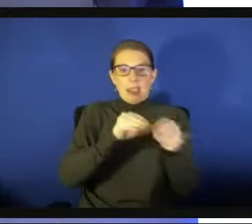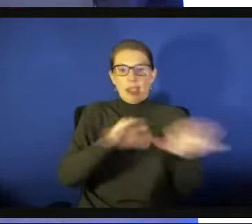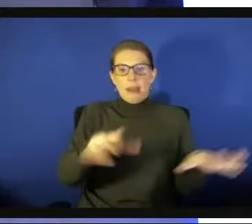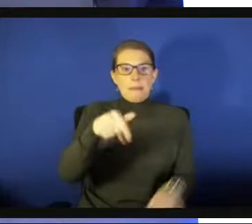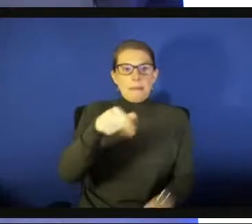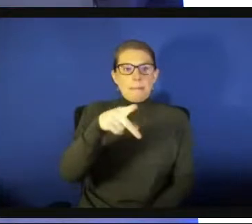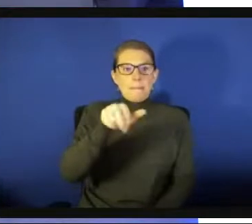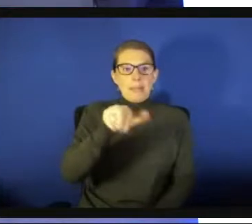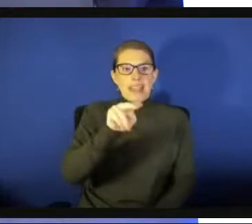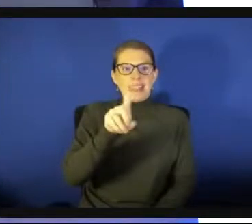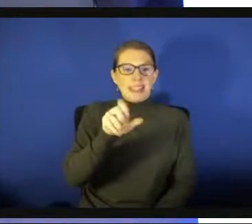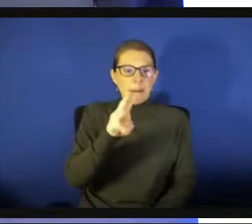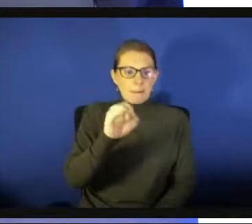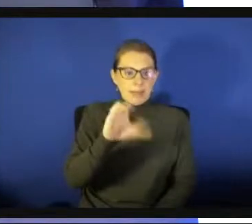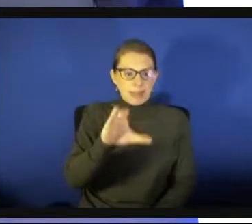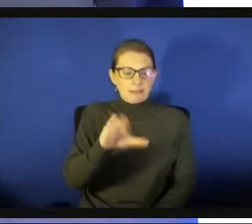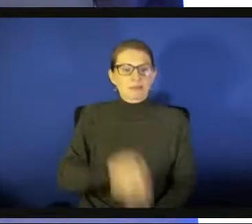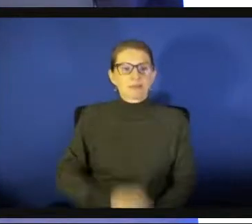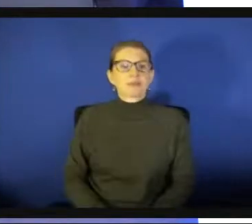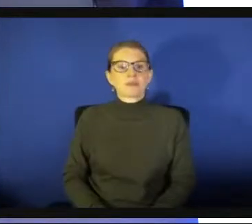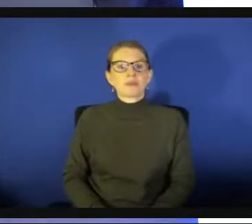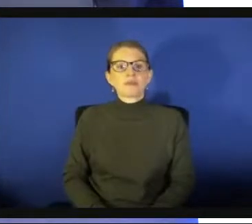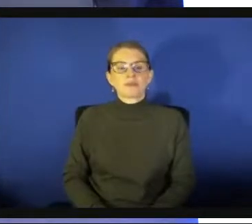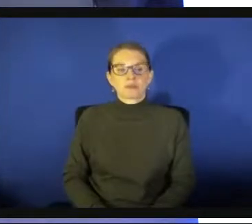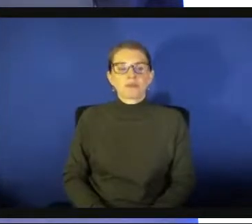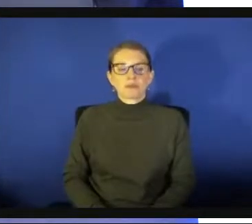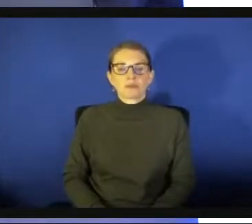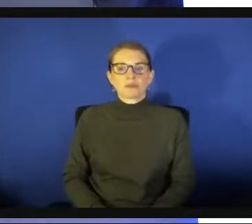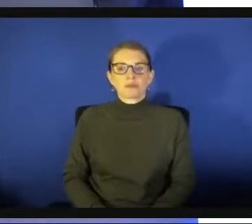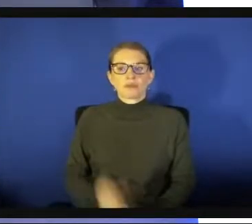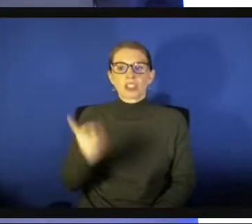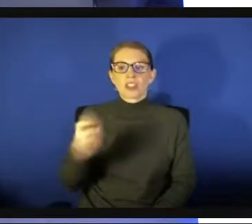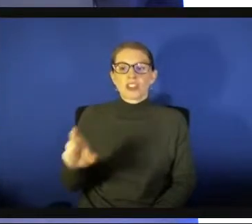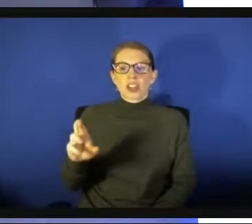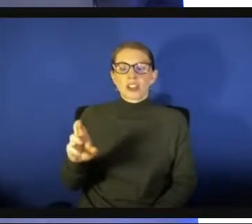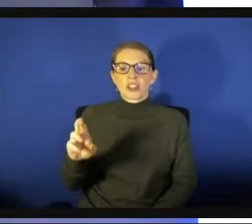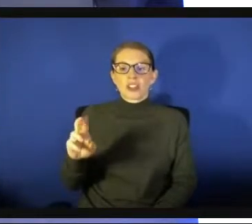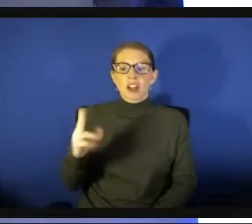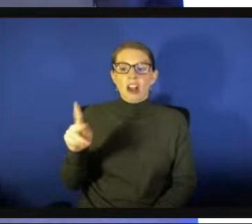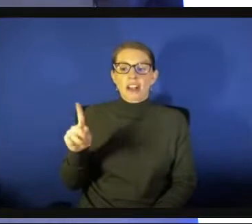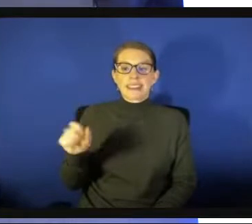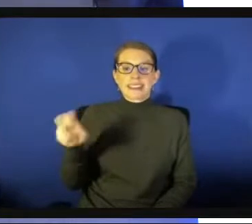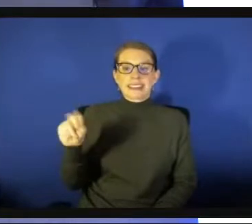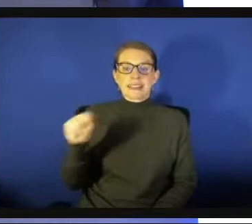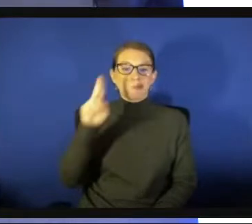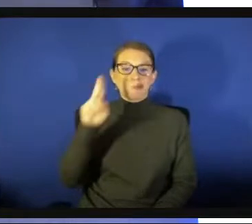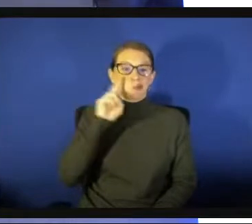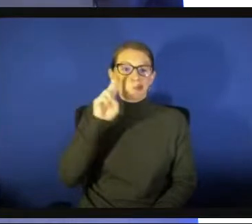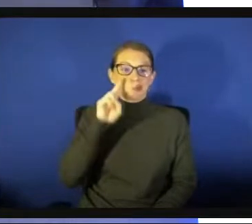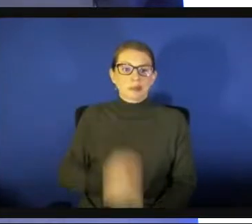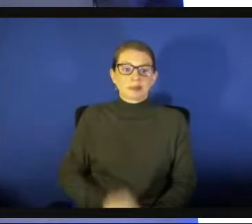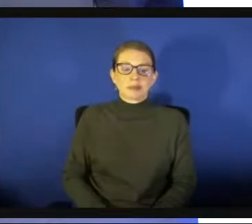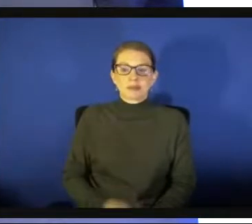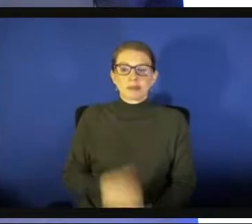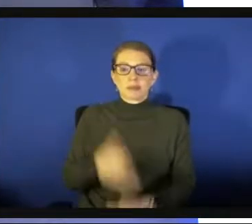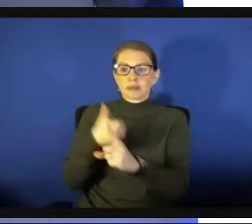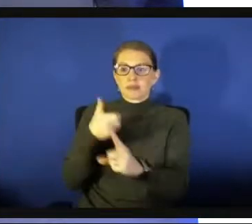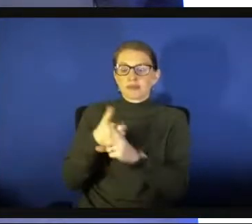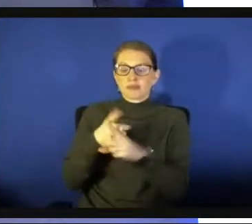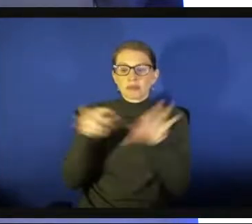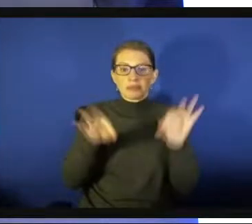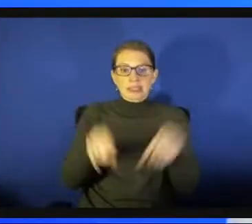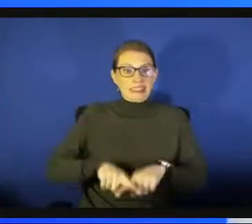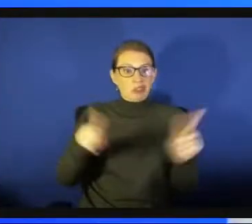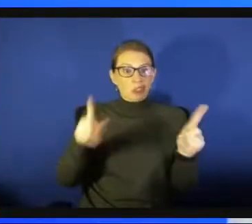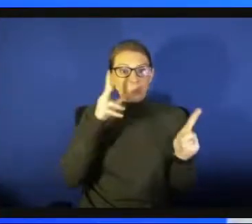Infectious Disease and Prevention, joins us now to talk about this. So, Dr. Hawkinson, what's the difference between endemic and pandemic? You know, I think a